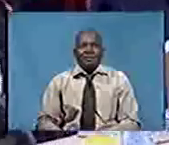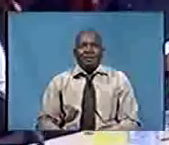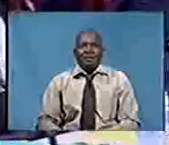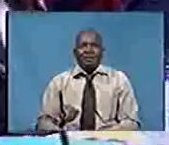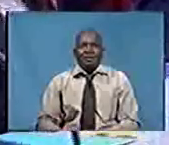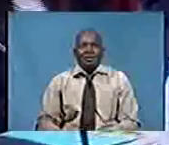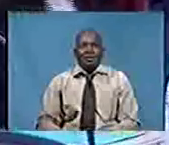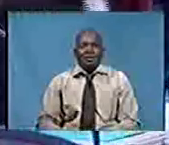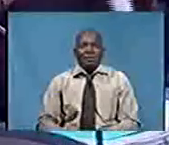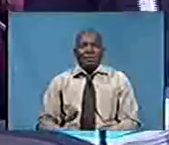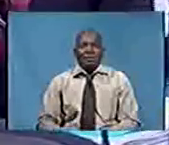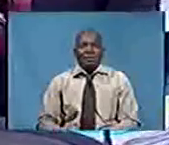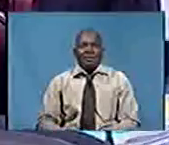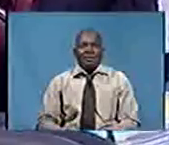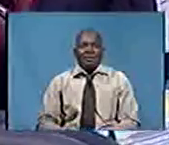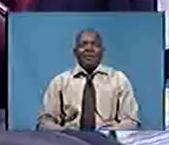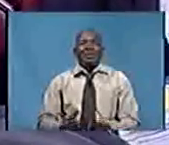Ayikoi Otoo.